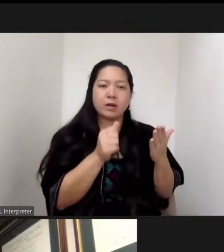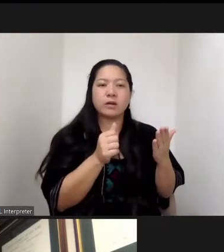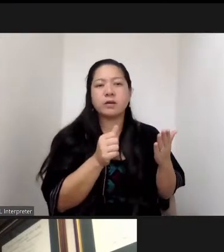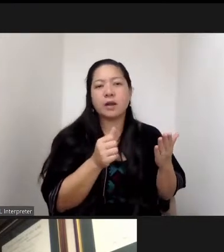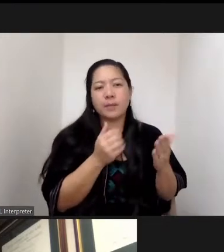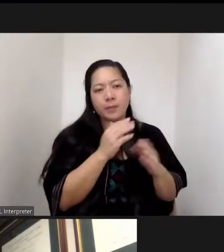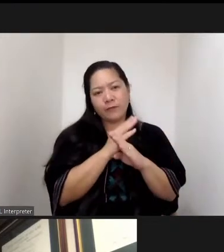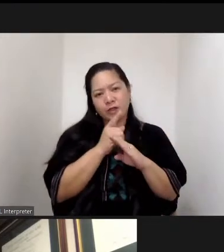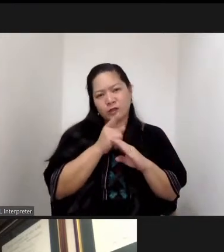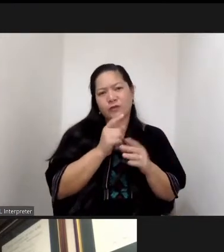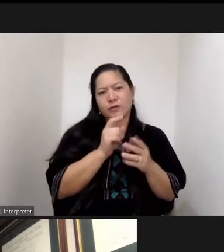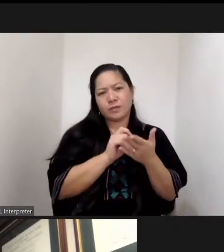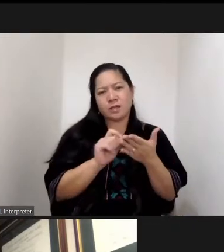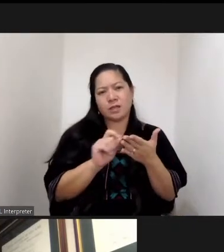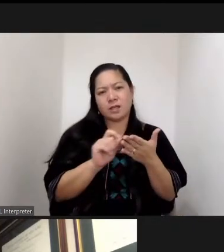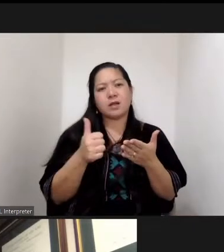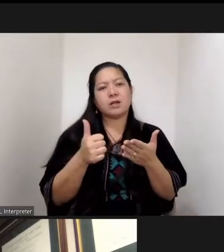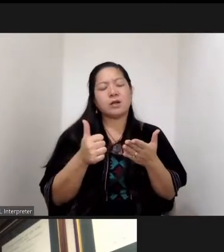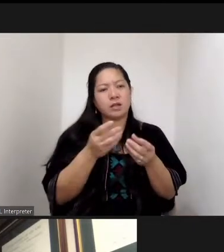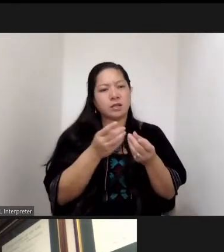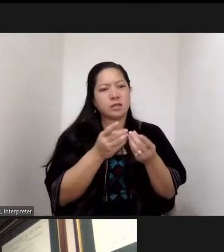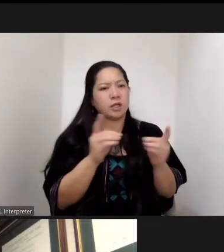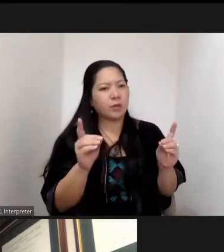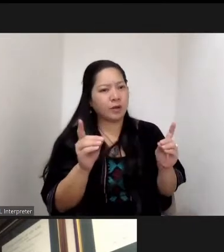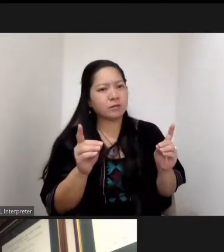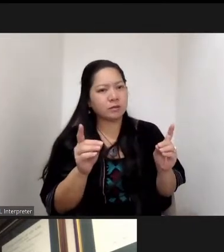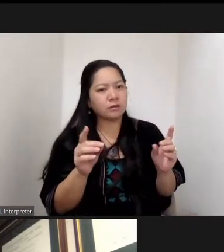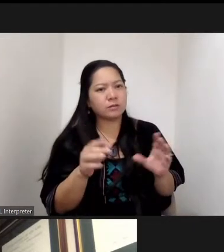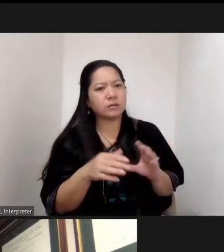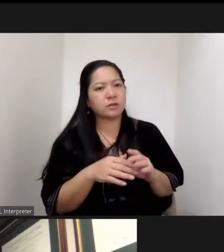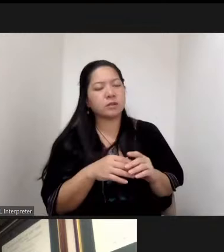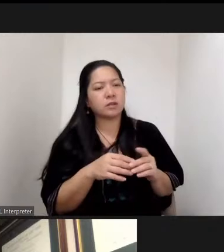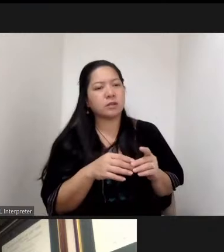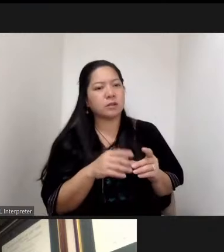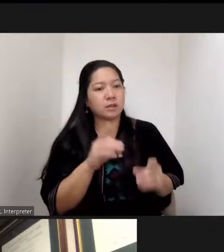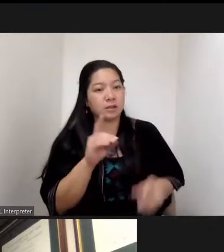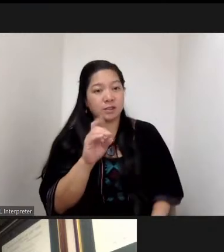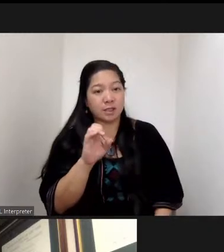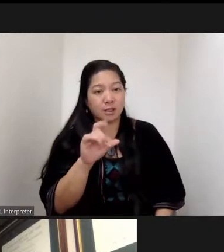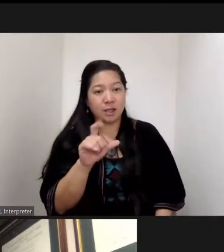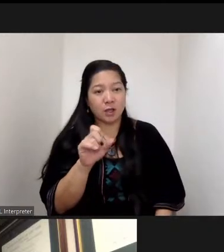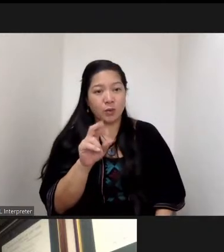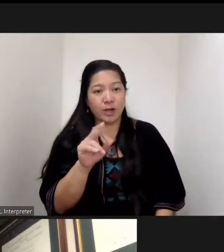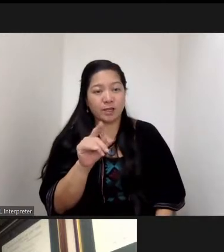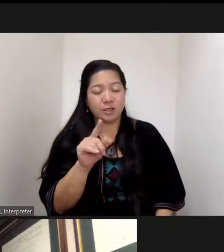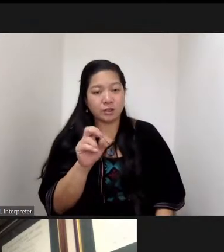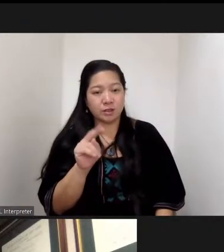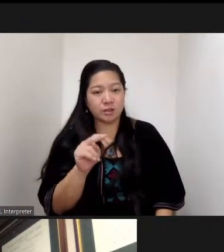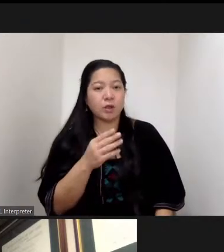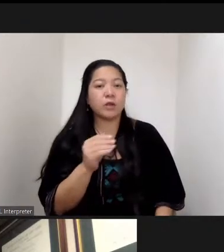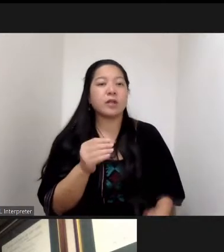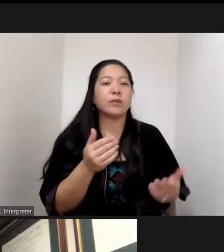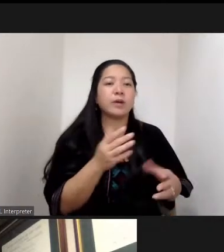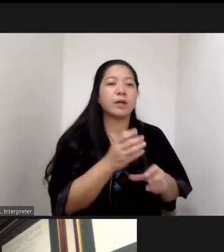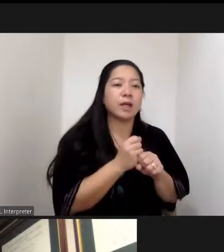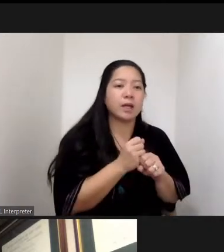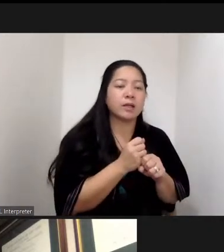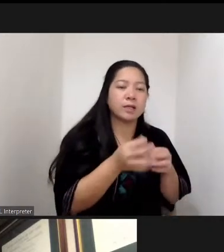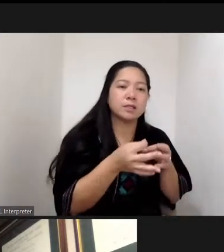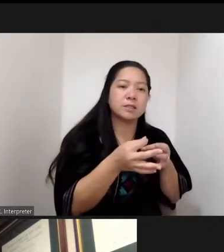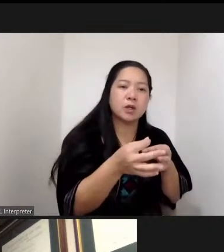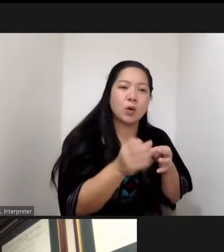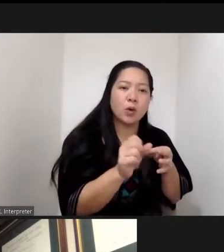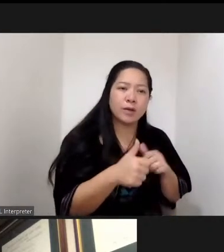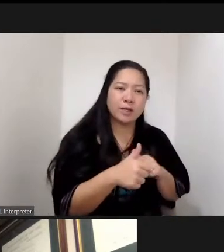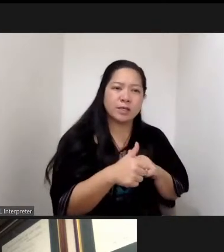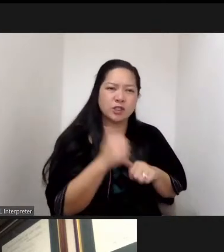but rather you would work with the legislature. They would get a majority to extend it or reject it. How